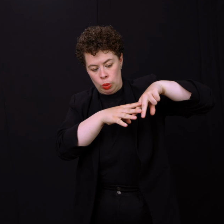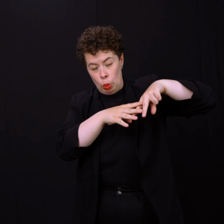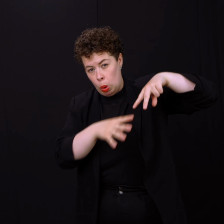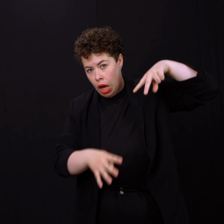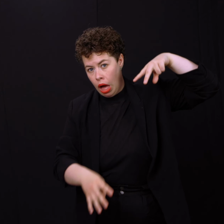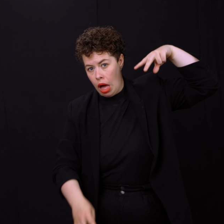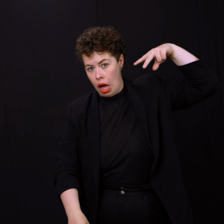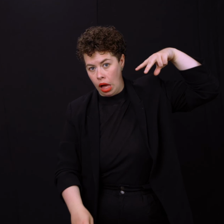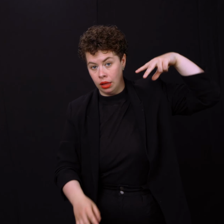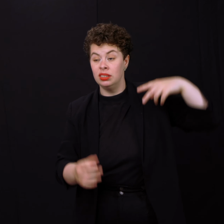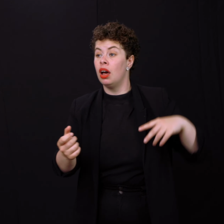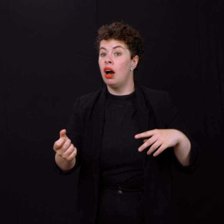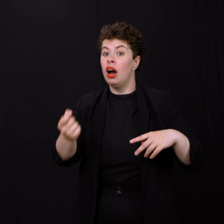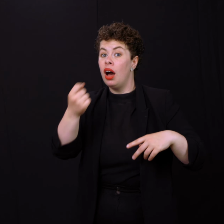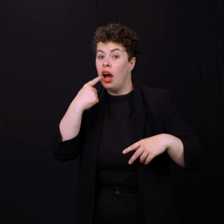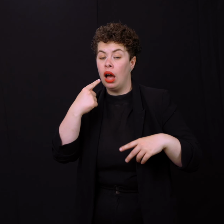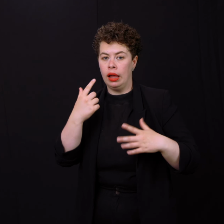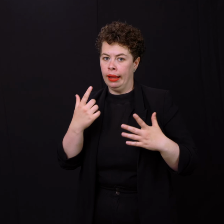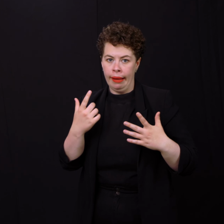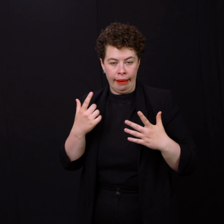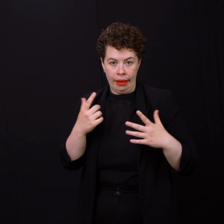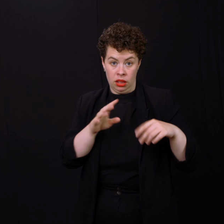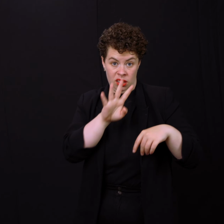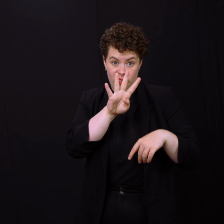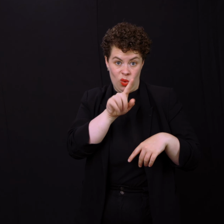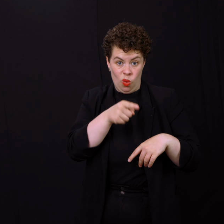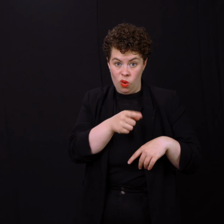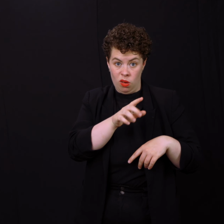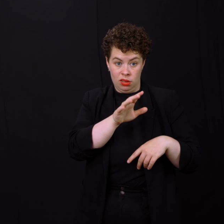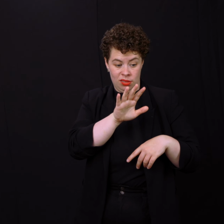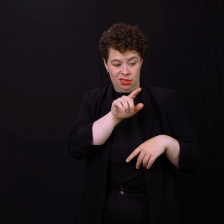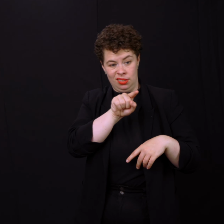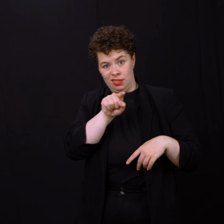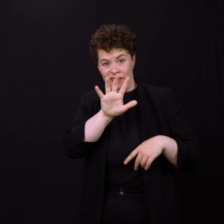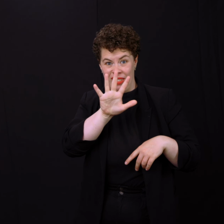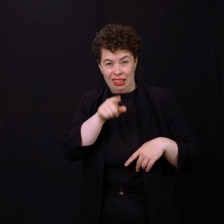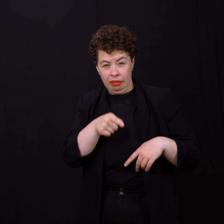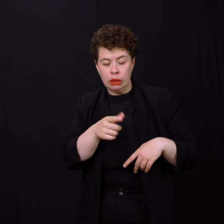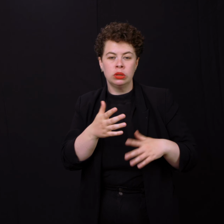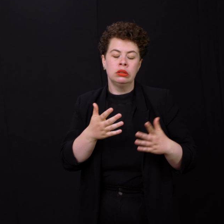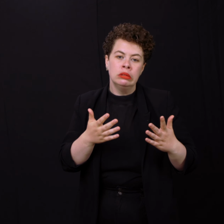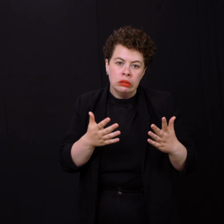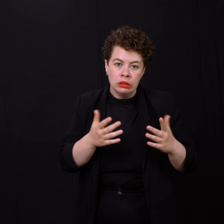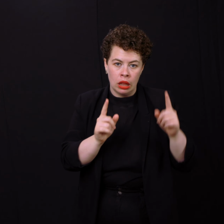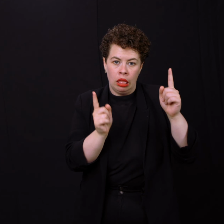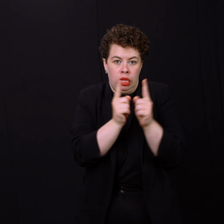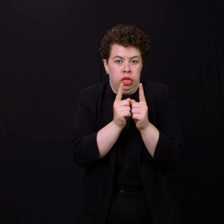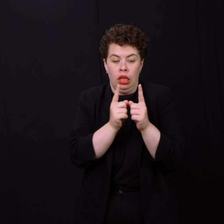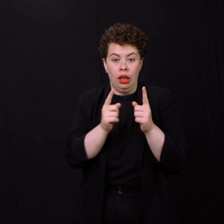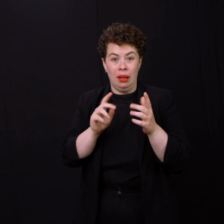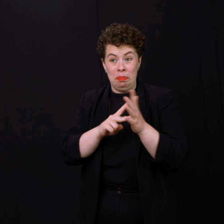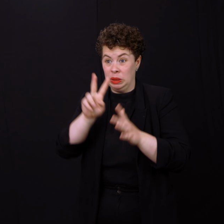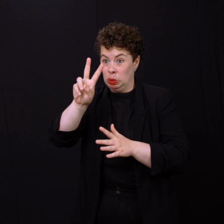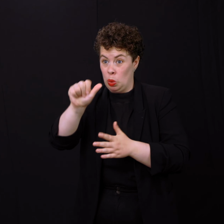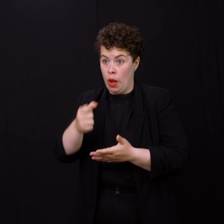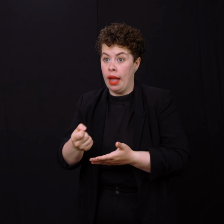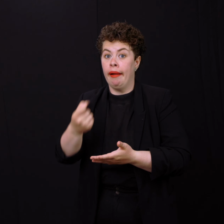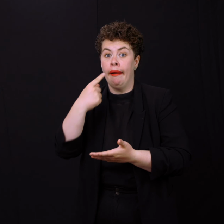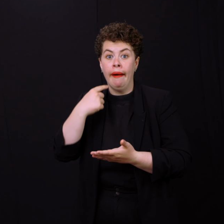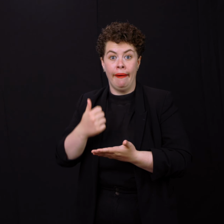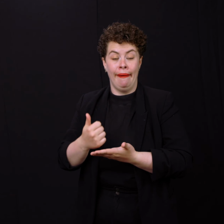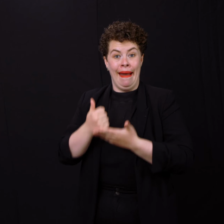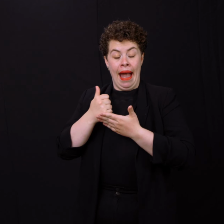it's 4 times larger than the carrying capacity of these viruses. So we can't therefore use them. So we need to